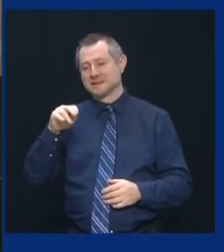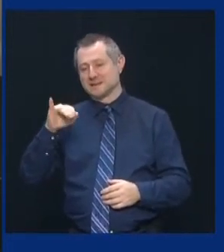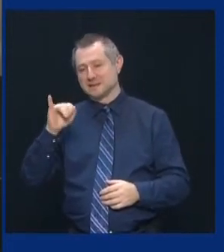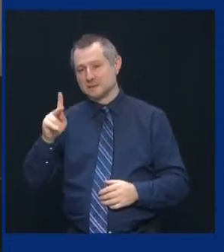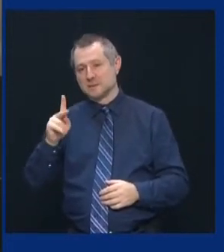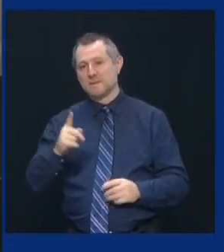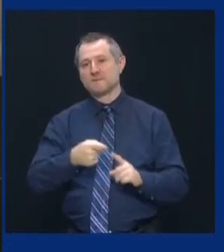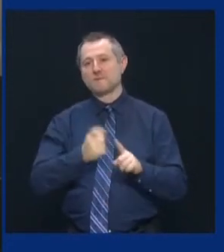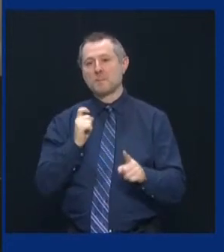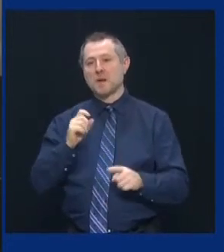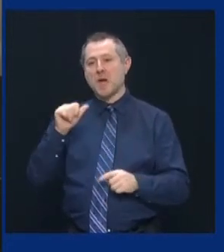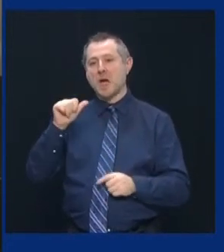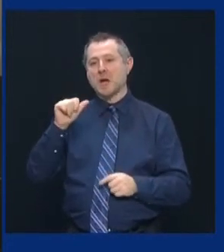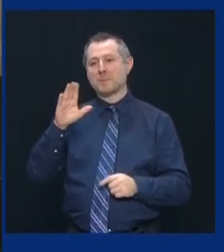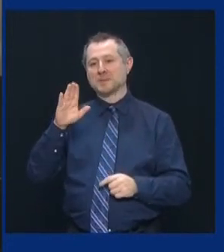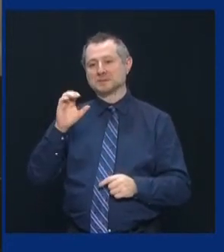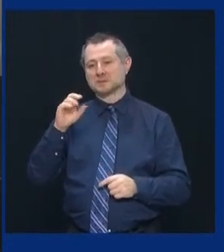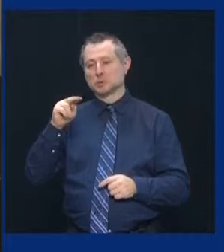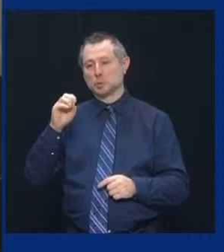now open. Please unmute your microphone.